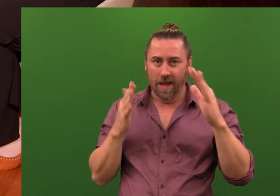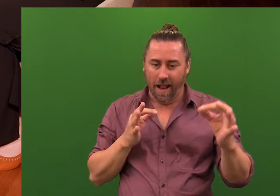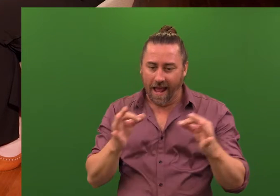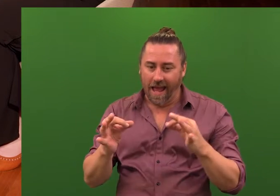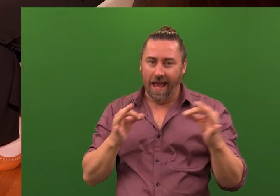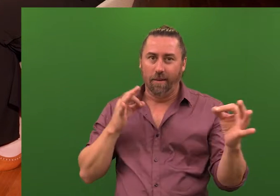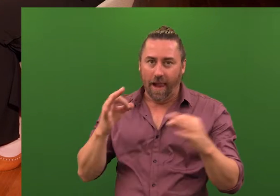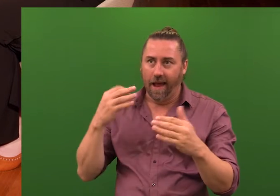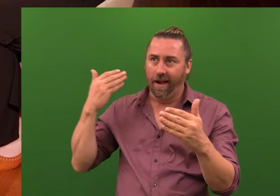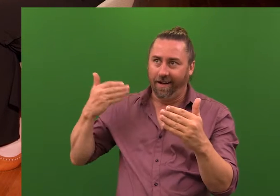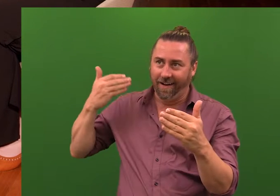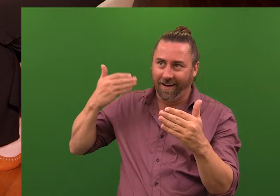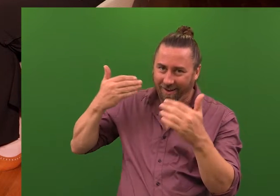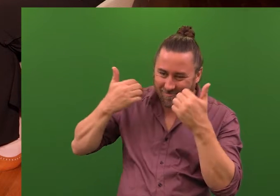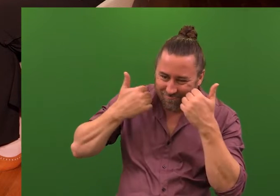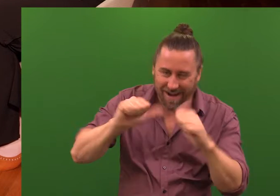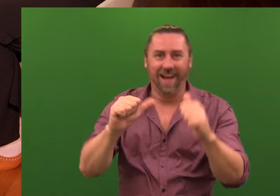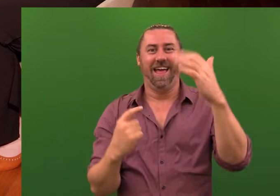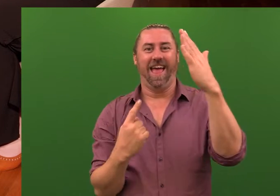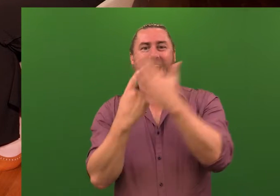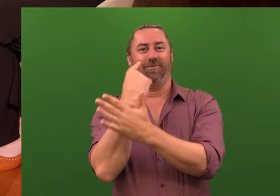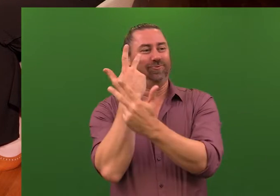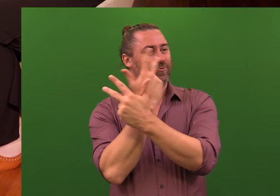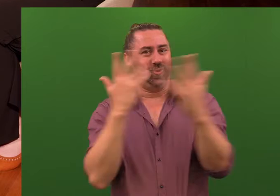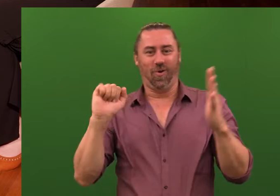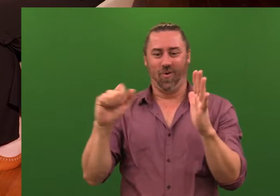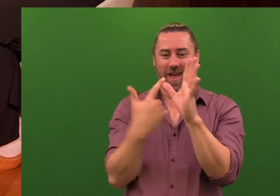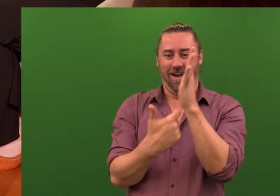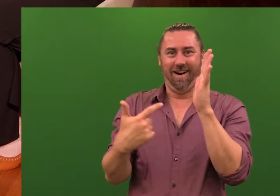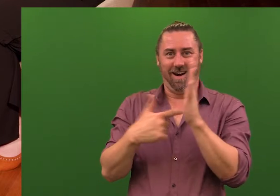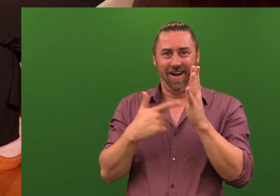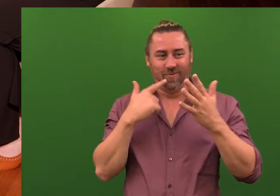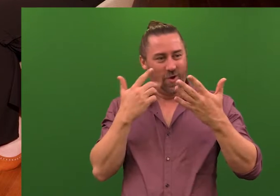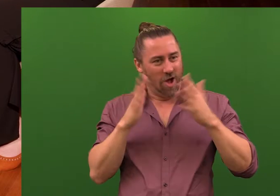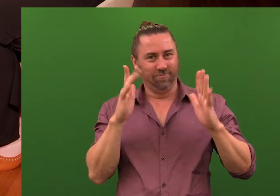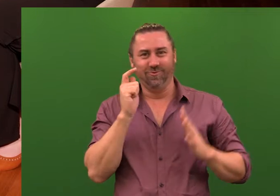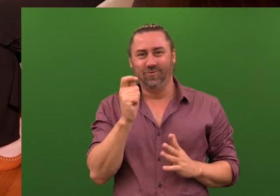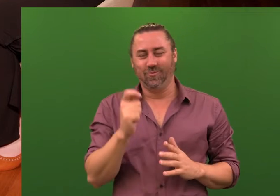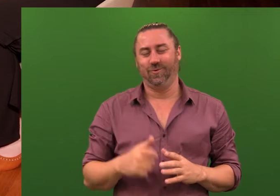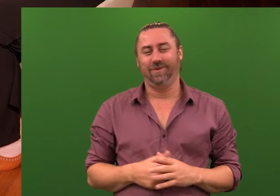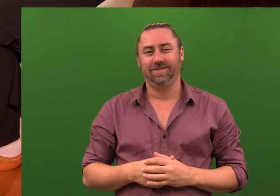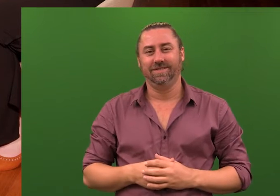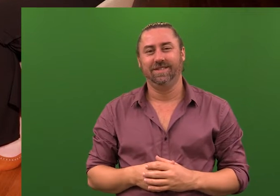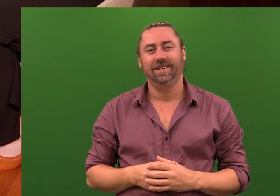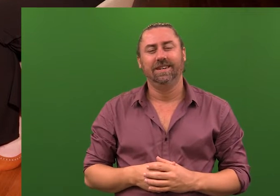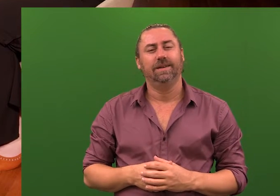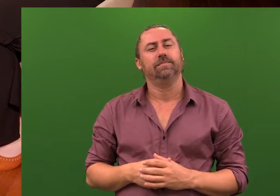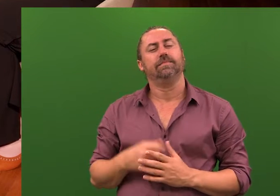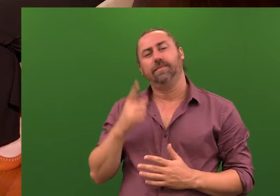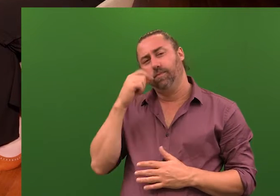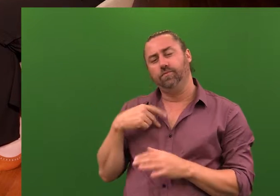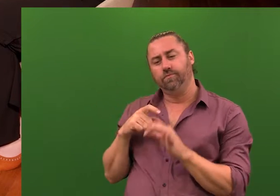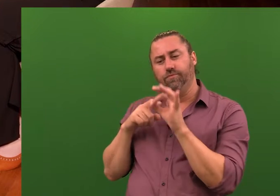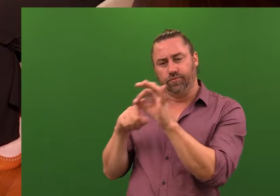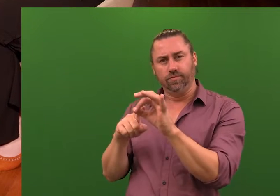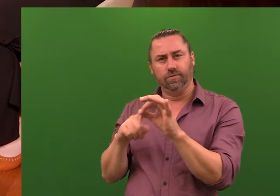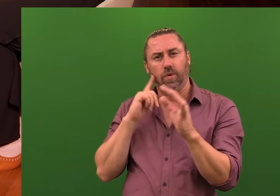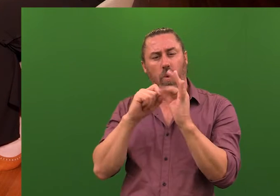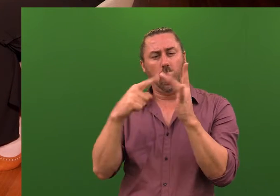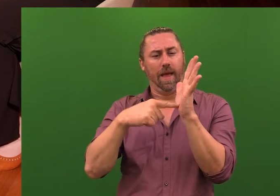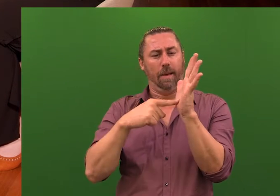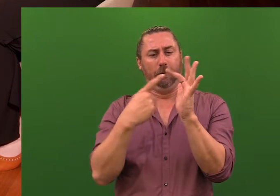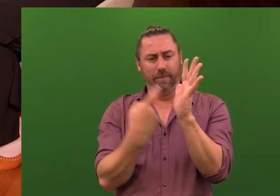more and not make it as sort of easy, I guess. So using Bislama, which is the common language used in